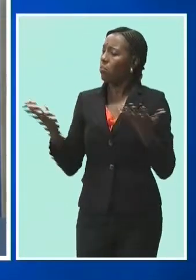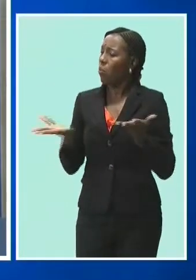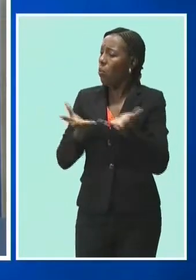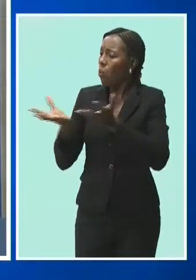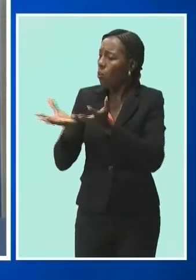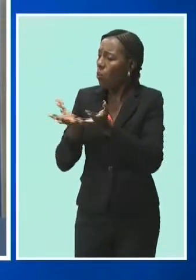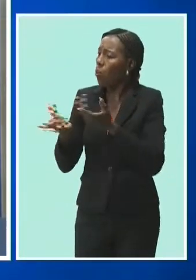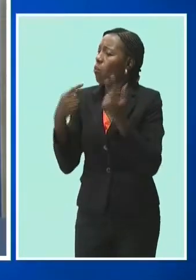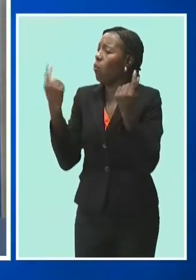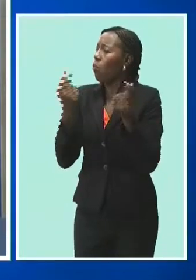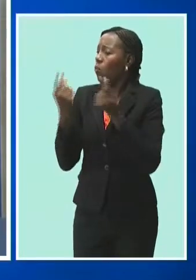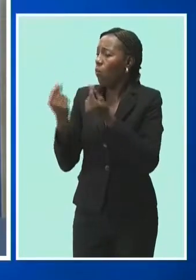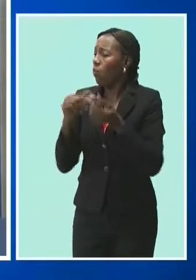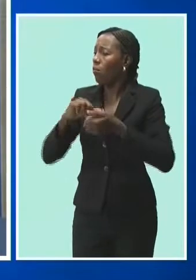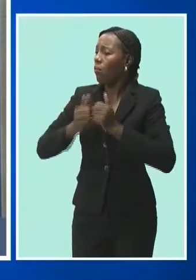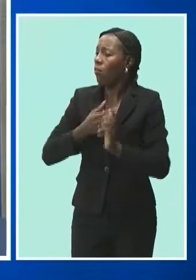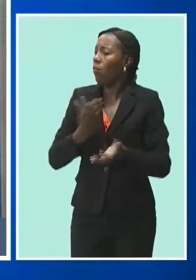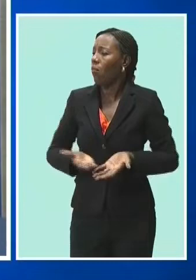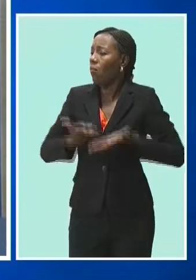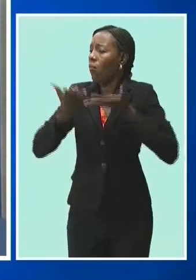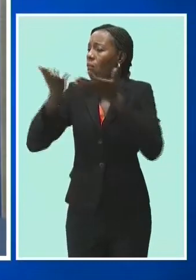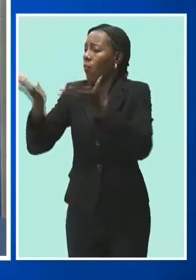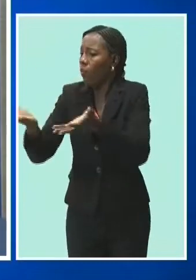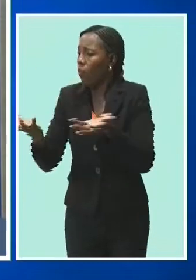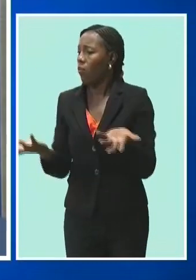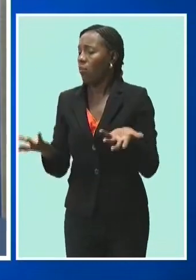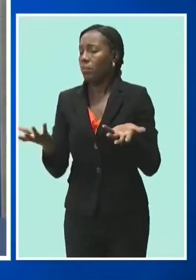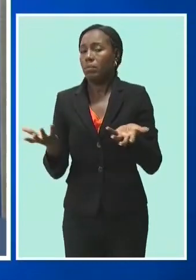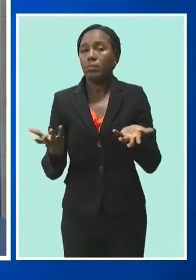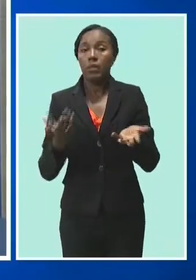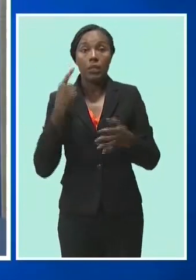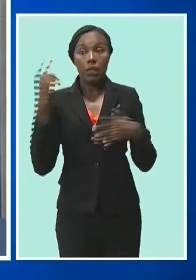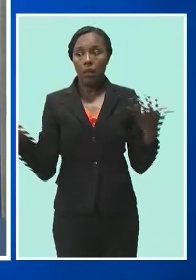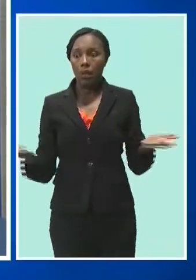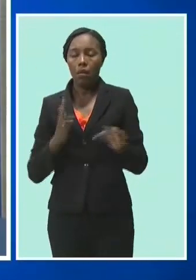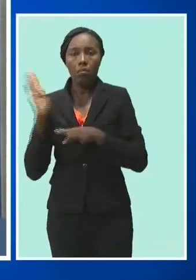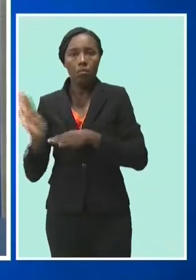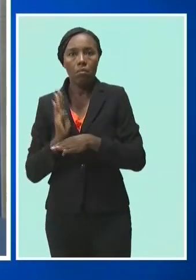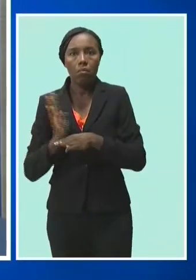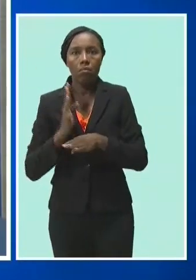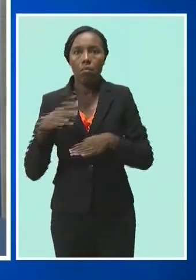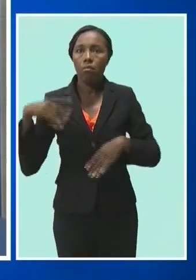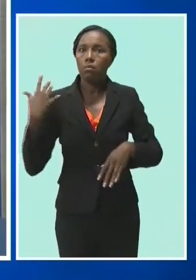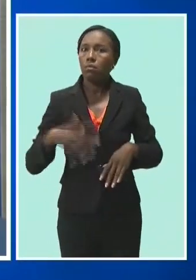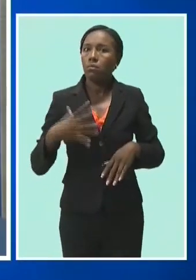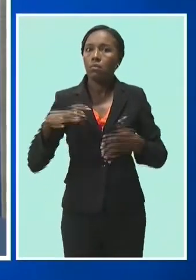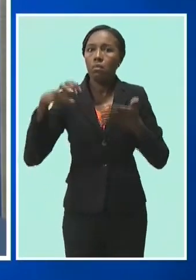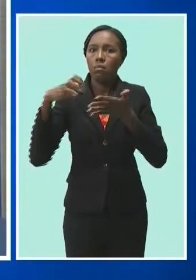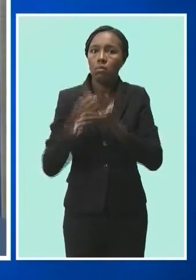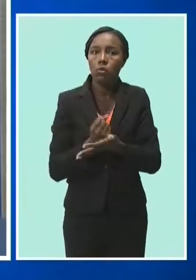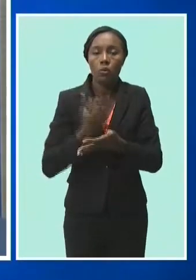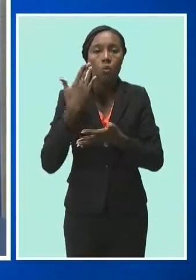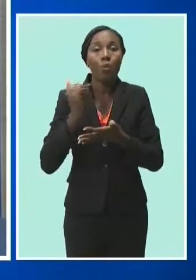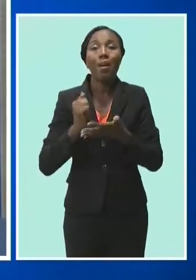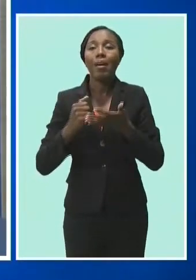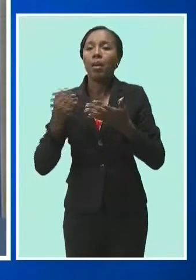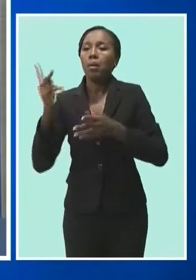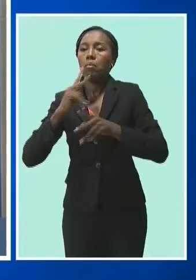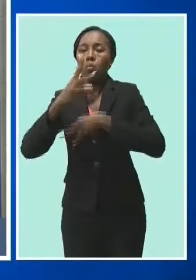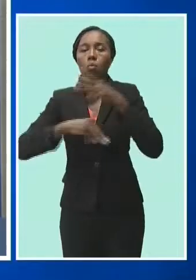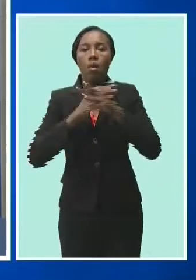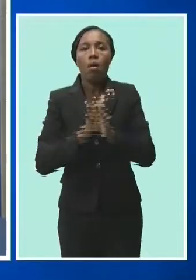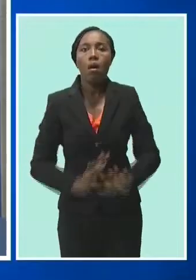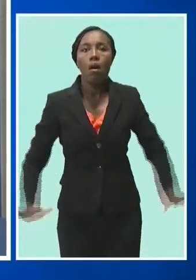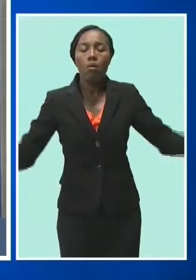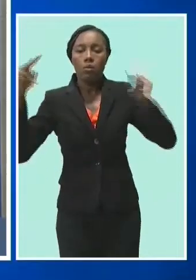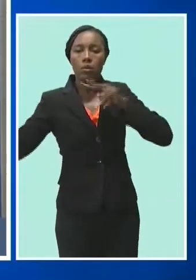the great opportunity for Barbados as a country. This allows us to be seen as a leader on this